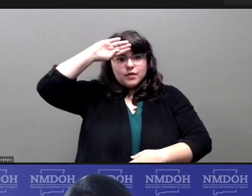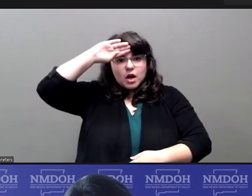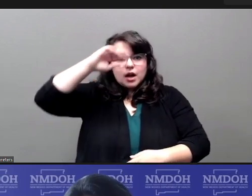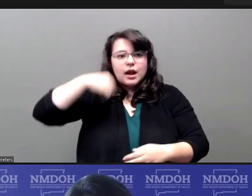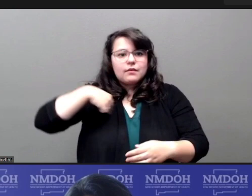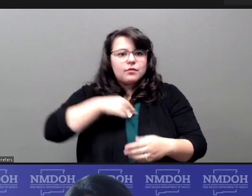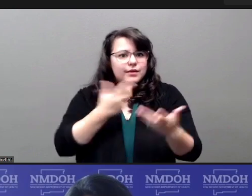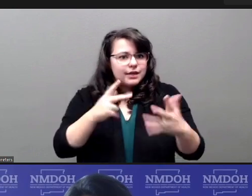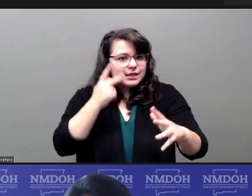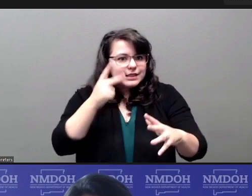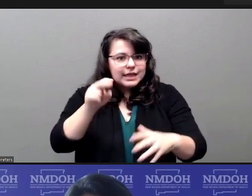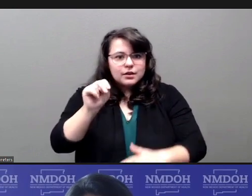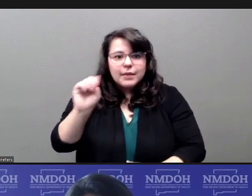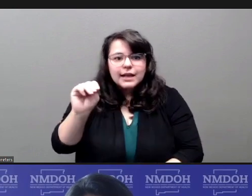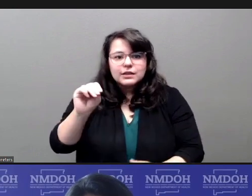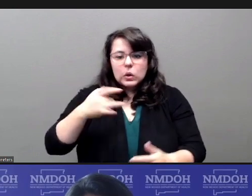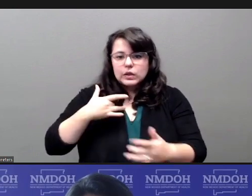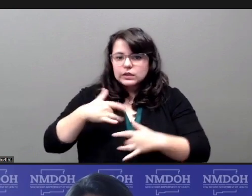that a concern here?